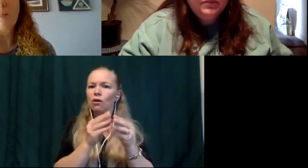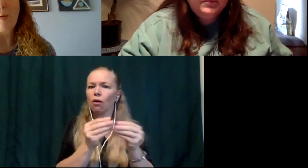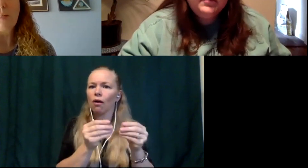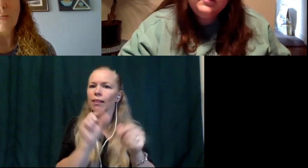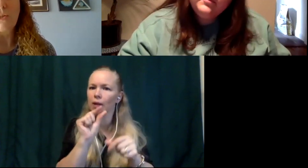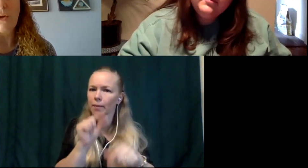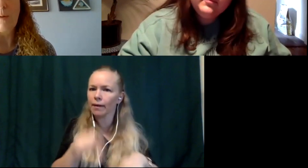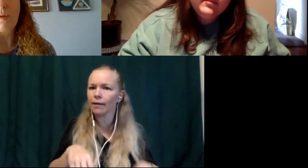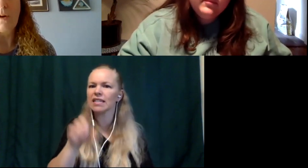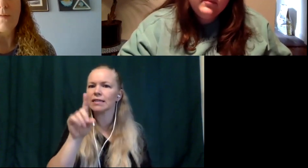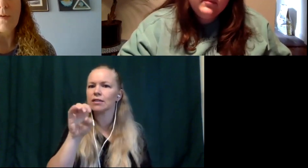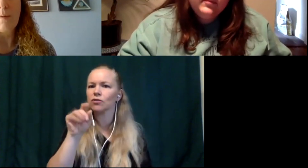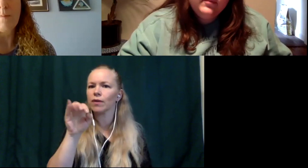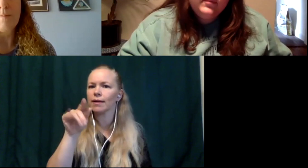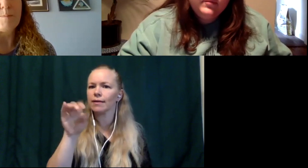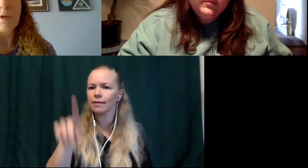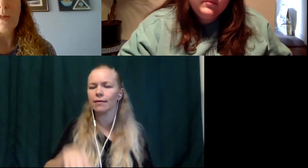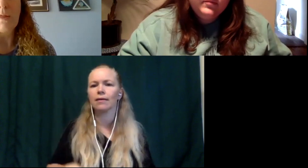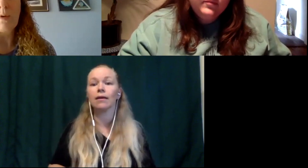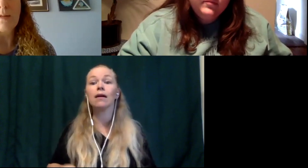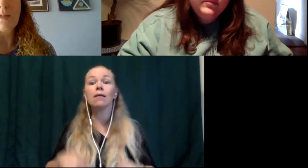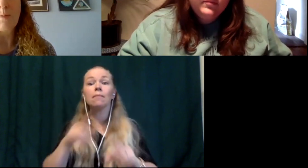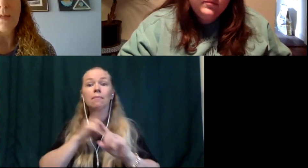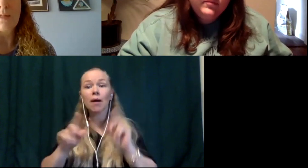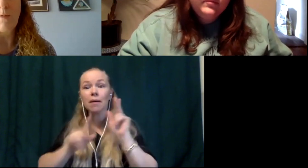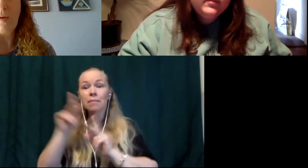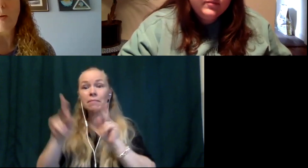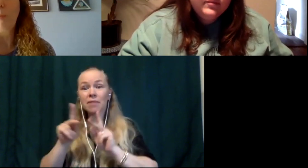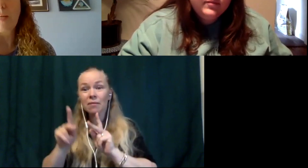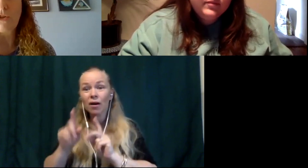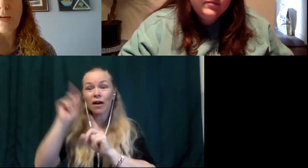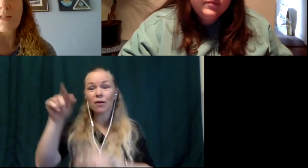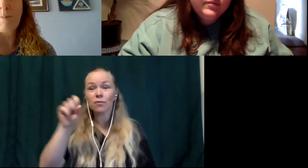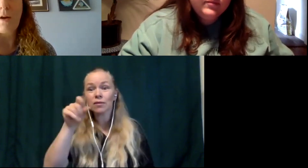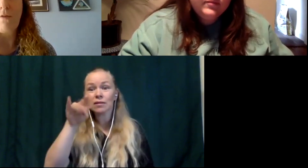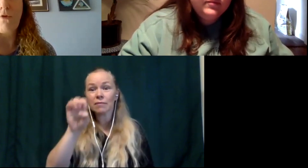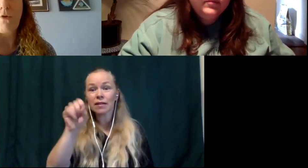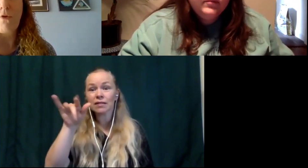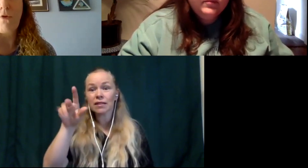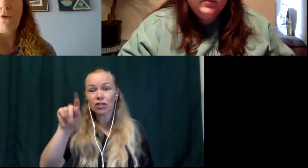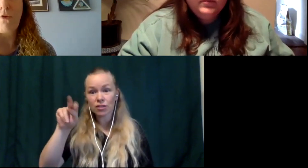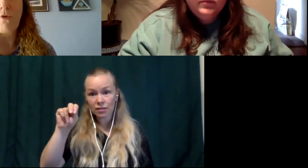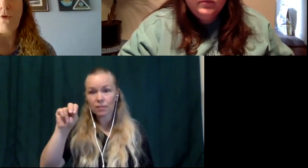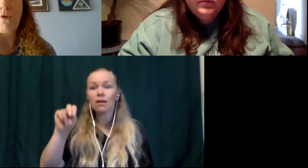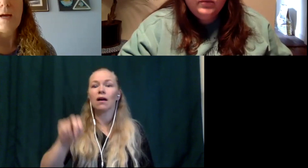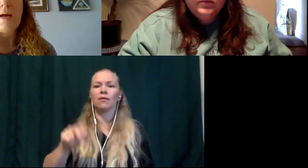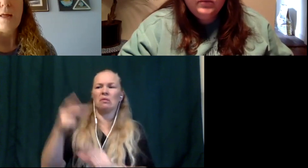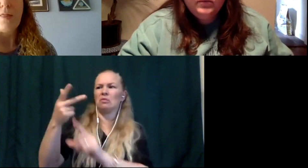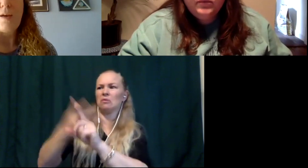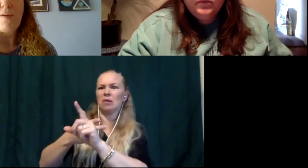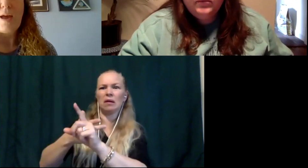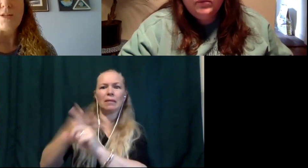that are on the space station, they're up there between 3 to 6 months. We've had a couple astronauts up there for over a